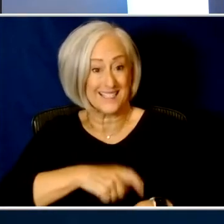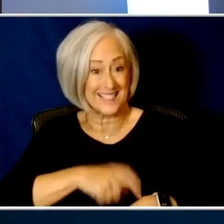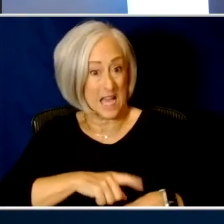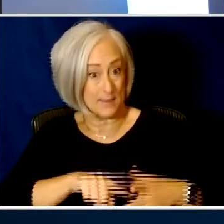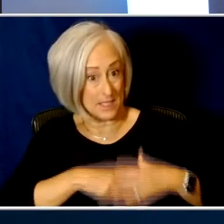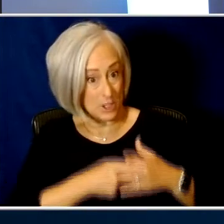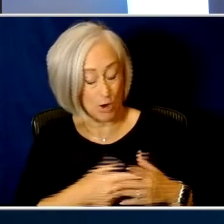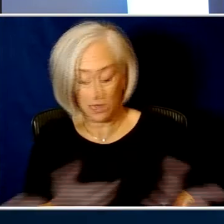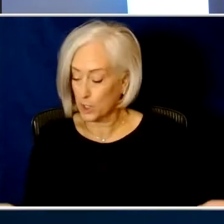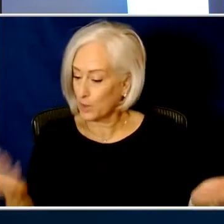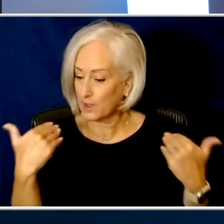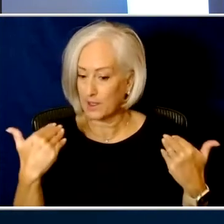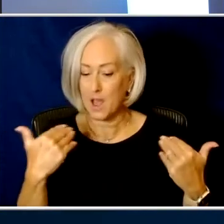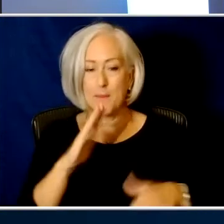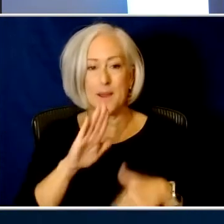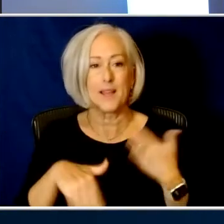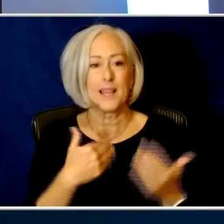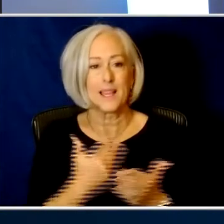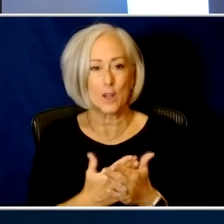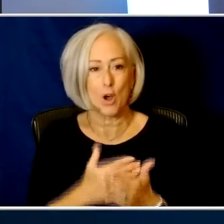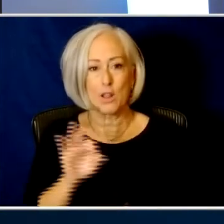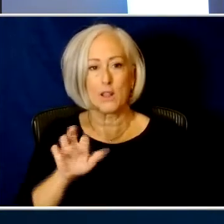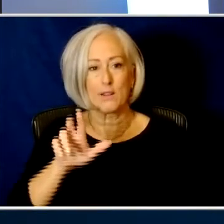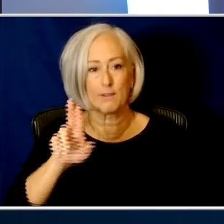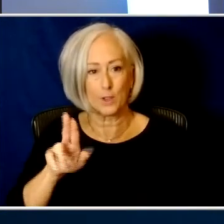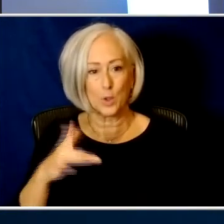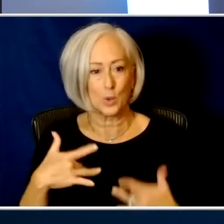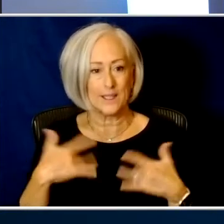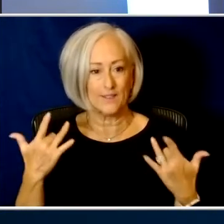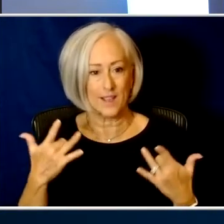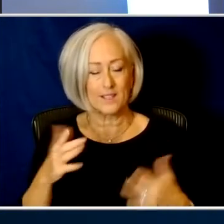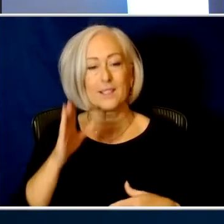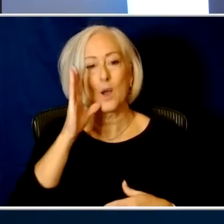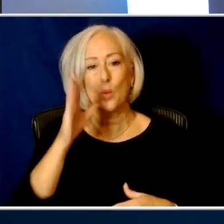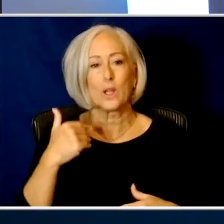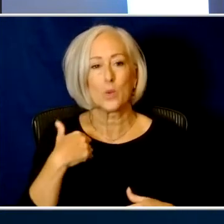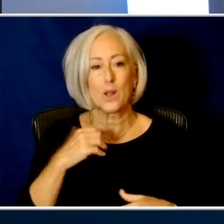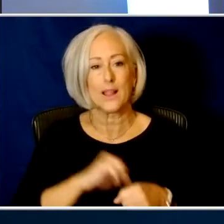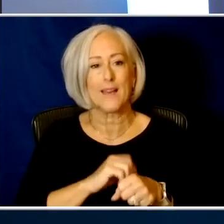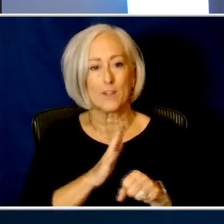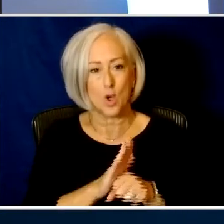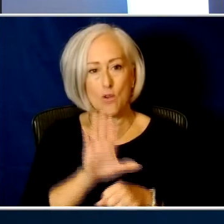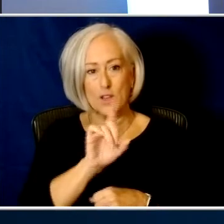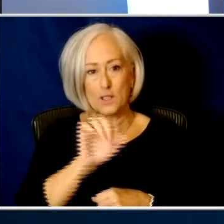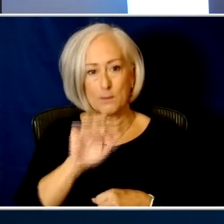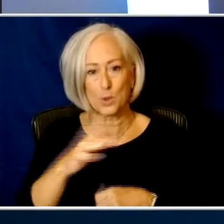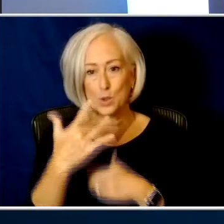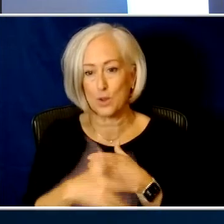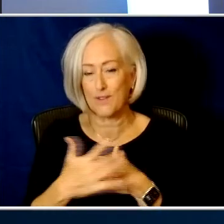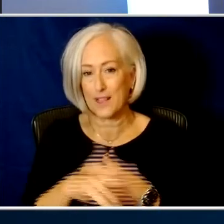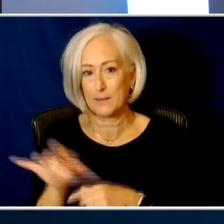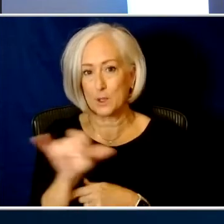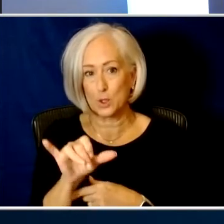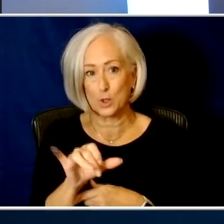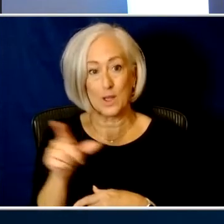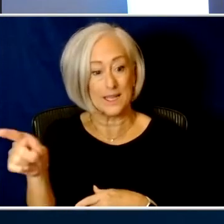who's supposed to die when I started in CF at age 17, and now you're saying start saving for retirement because you're going to live that